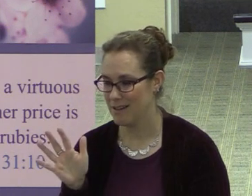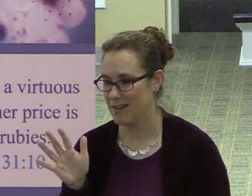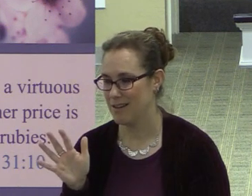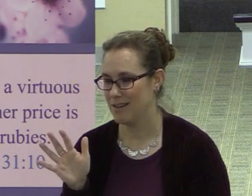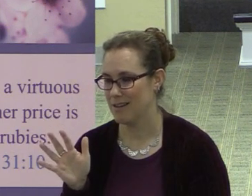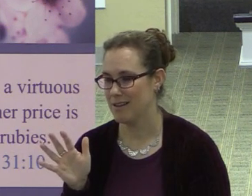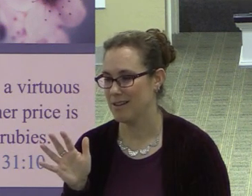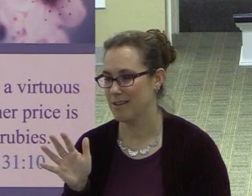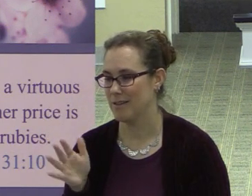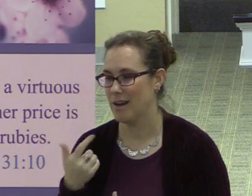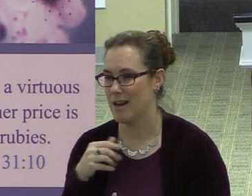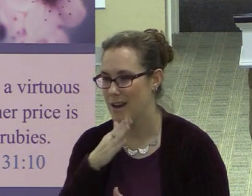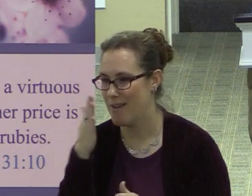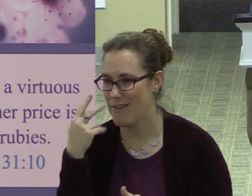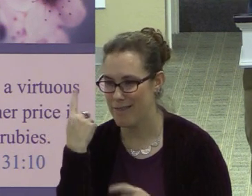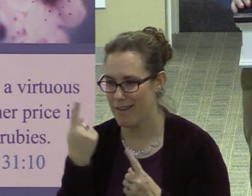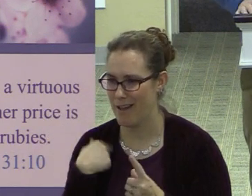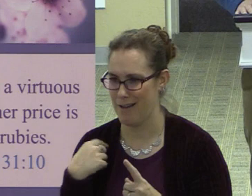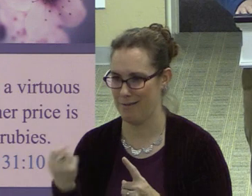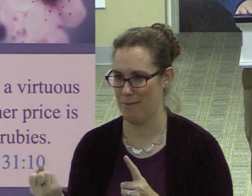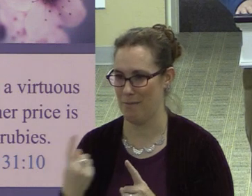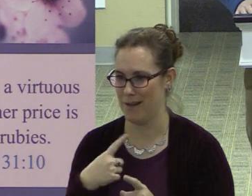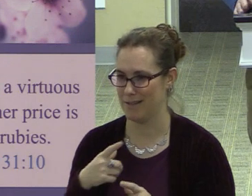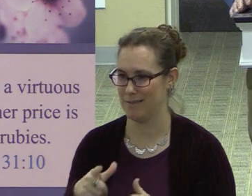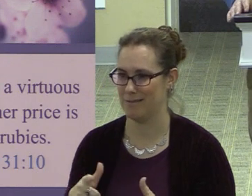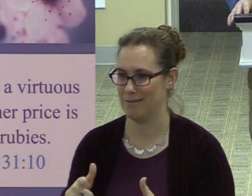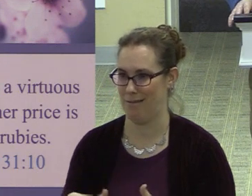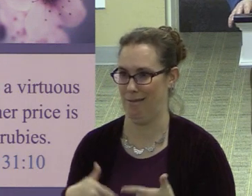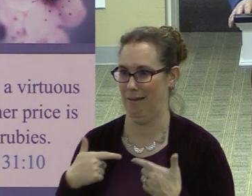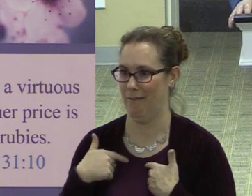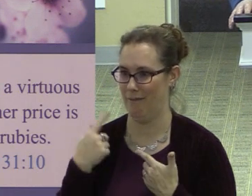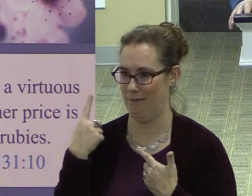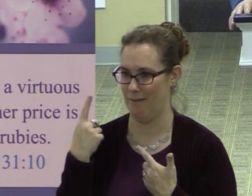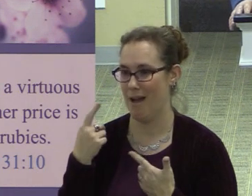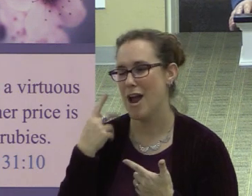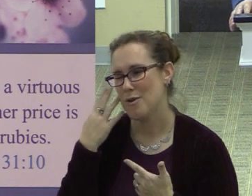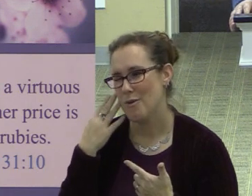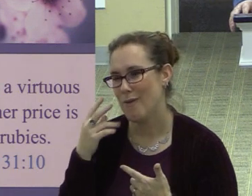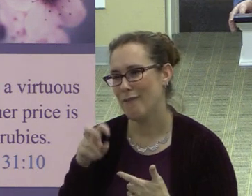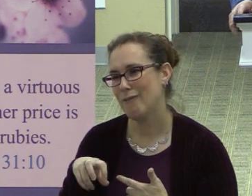Never thinking I would return to live. I knew on furloughs, but I thought that was it.